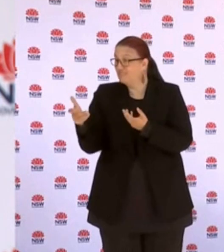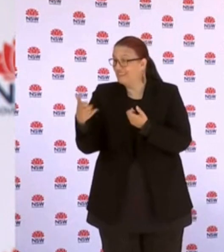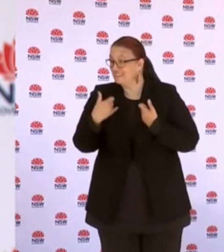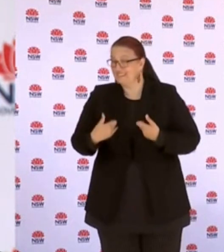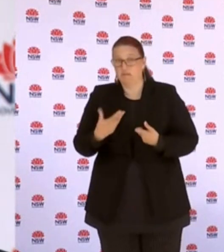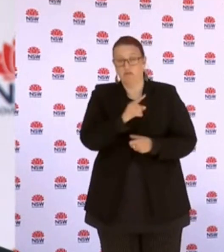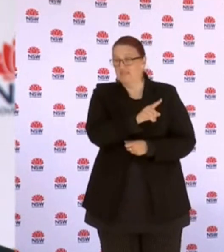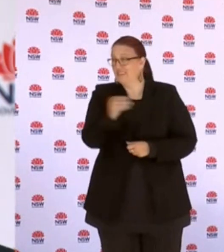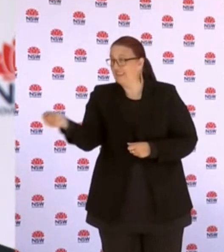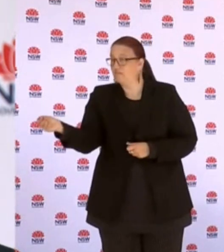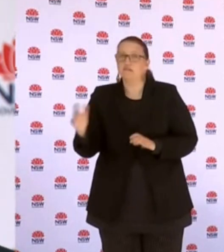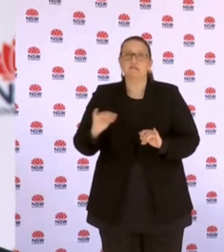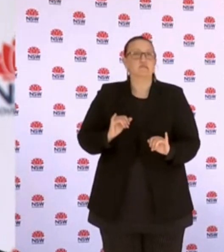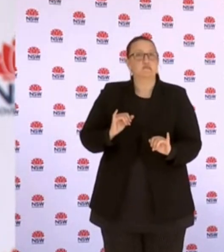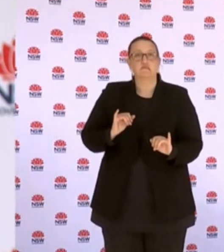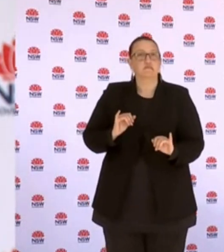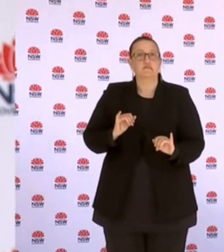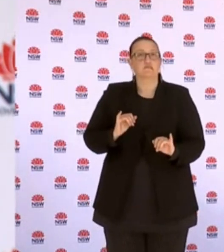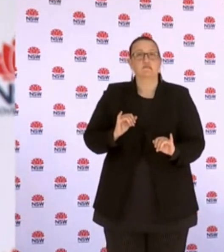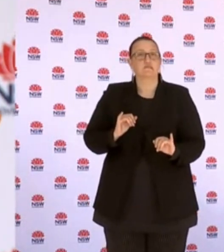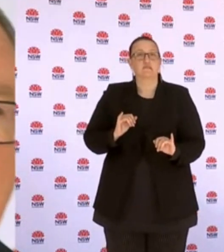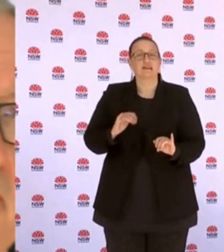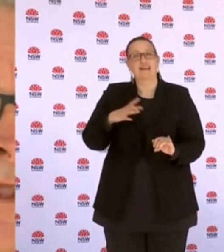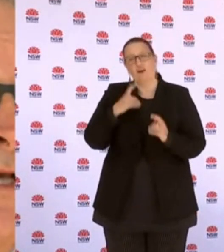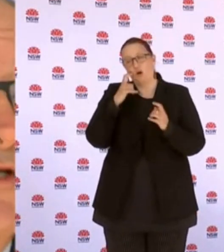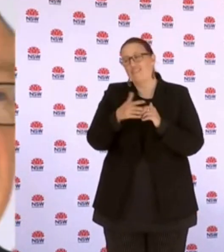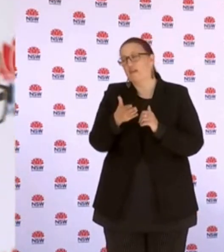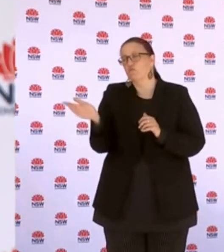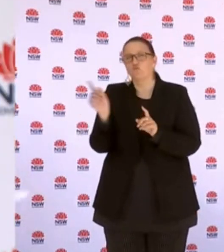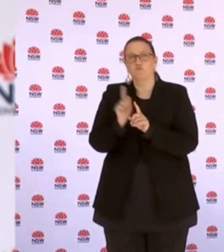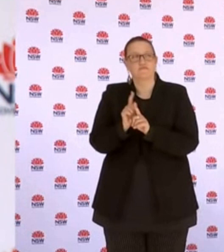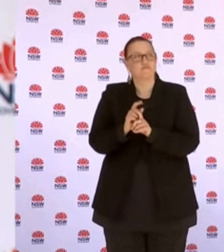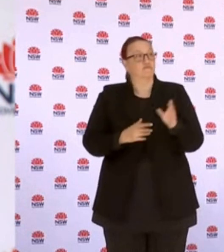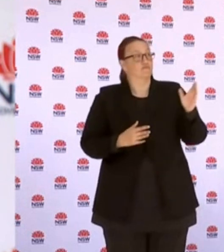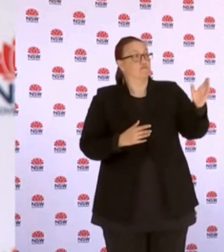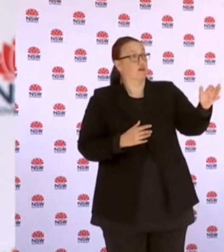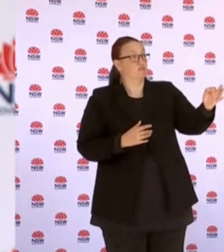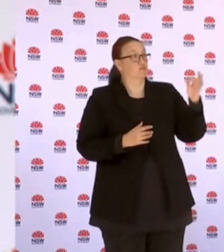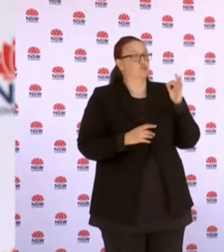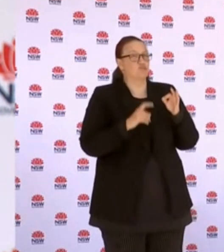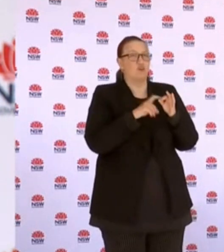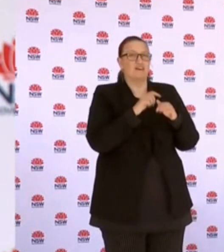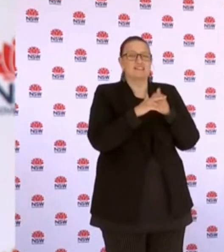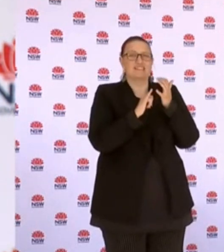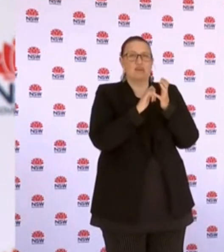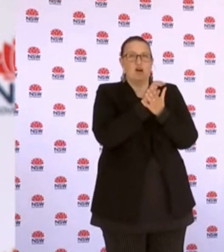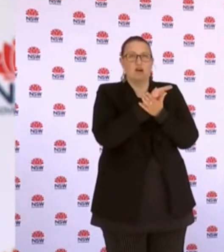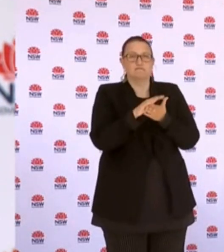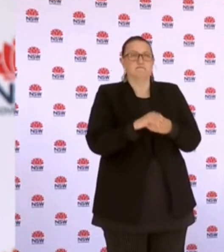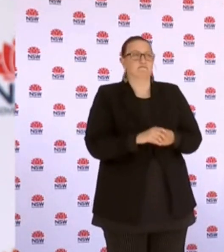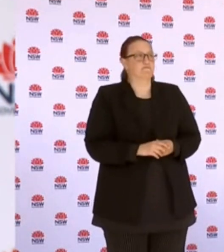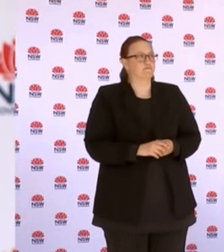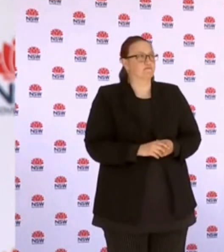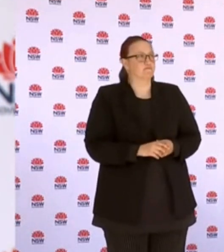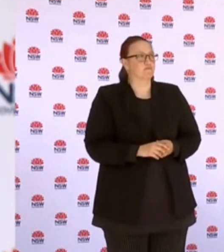This 100-year pandemic is not easy when it comes to those issues. Sorry, Sarah, yeah. Pfizer being available to the